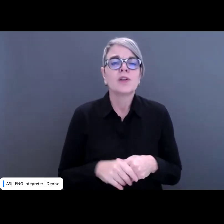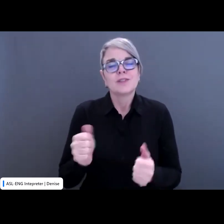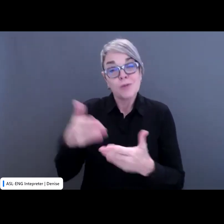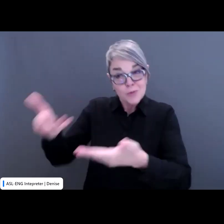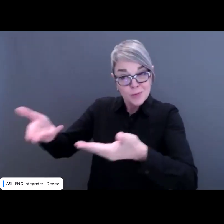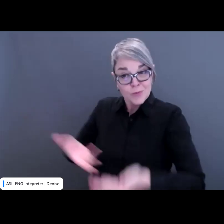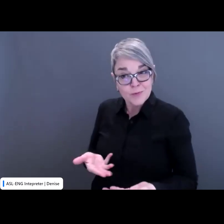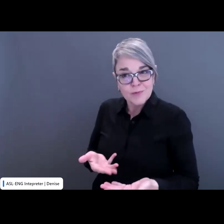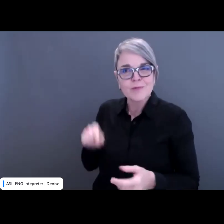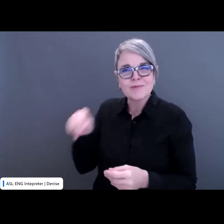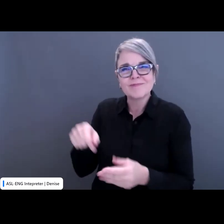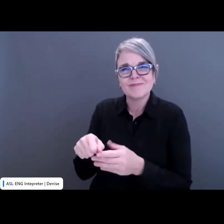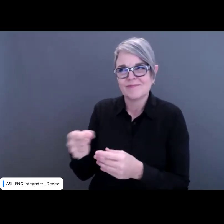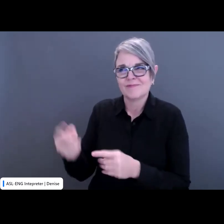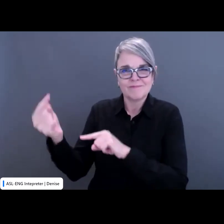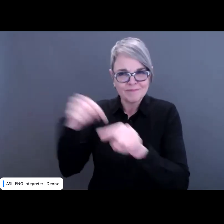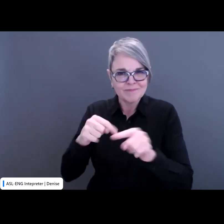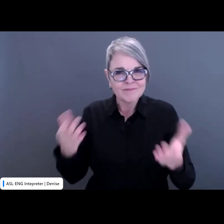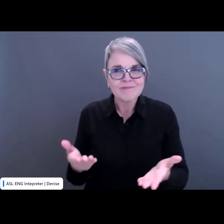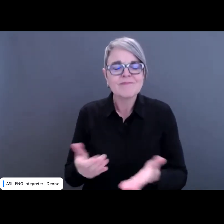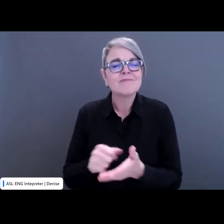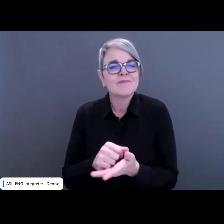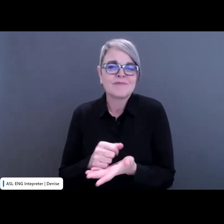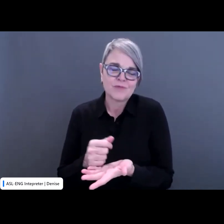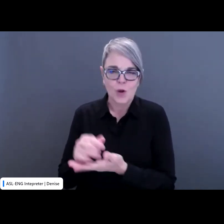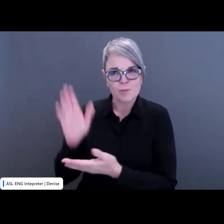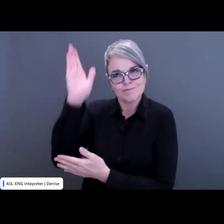to provide your presentation today. So thank you